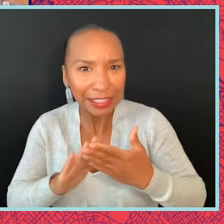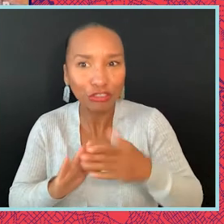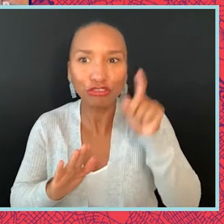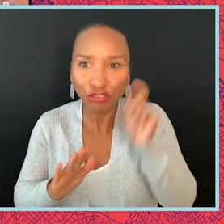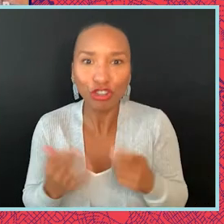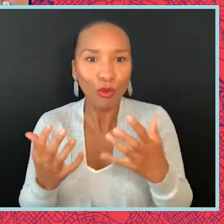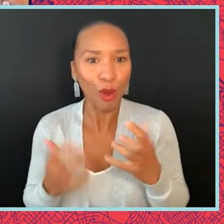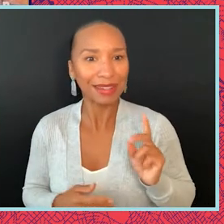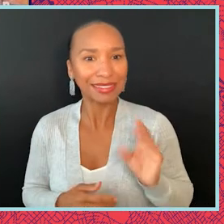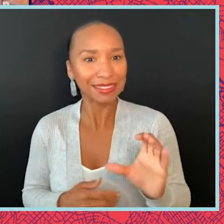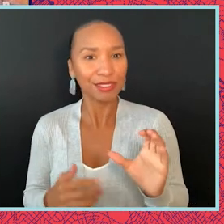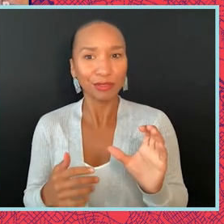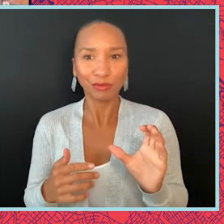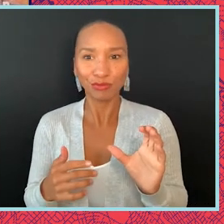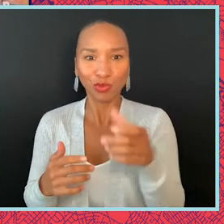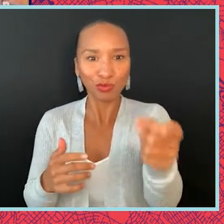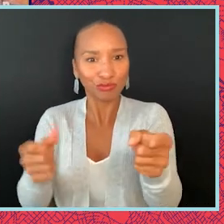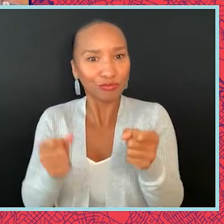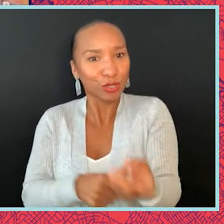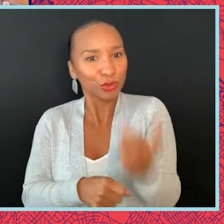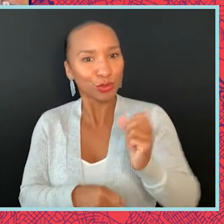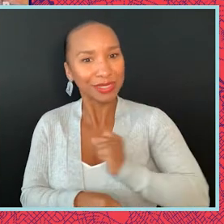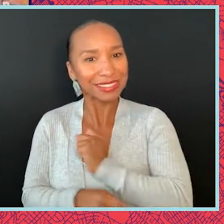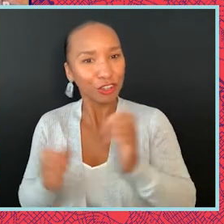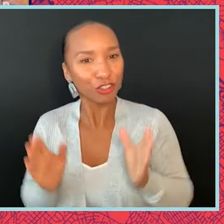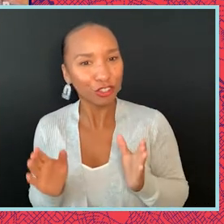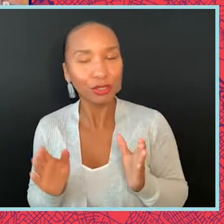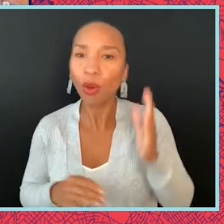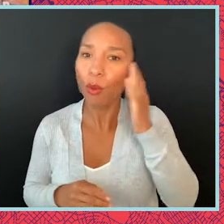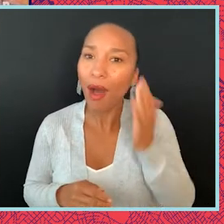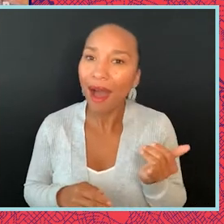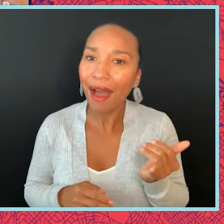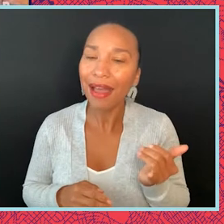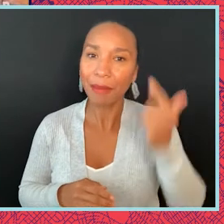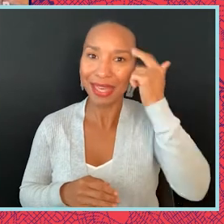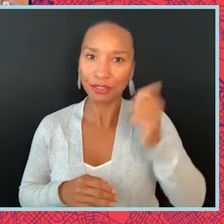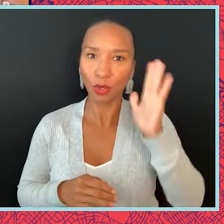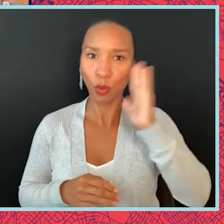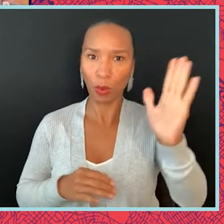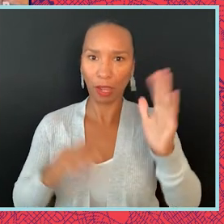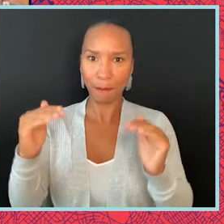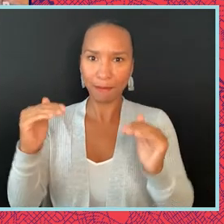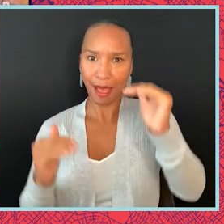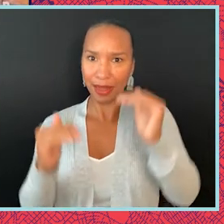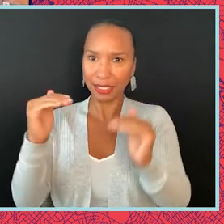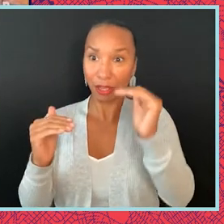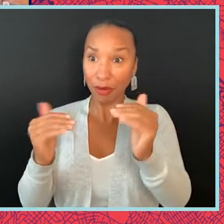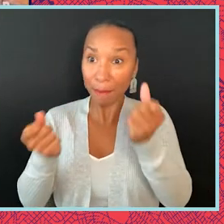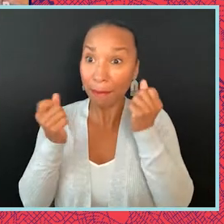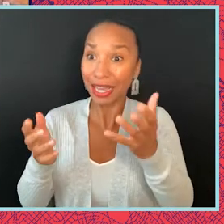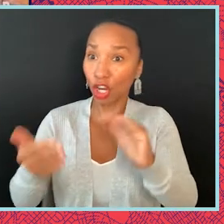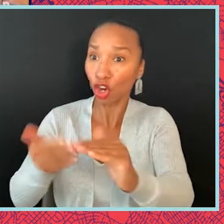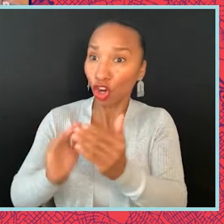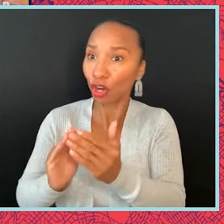senators, because it would correct some of the imbalance of not having urban issues represented